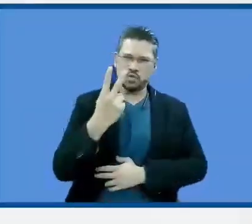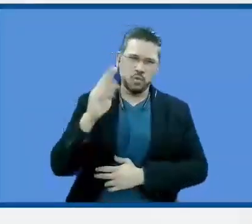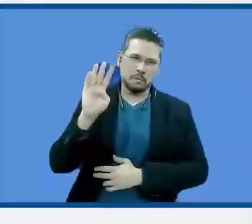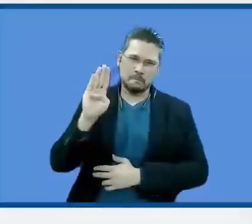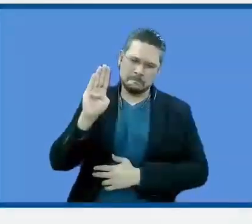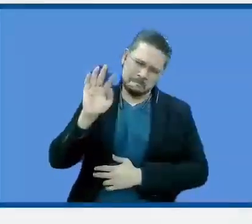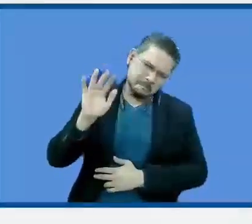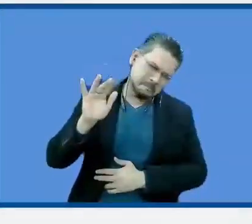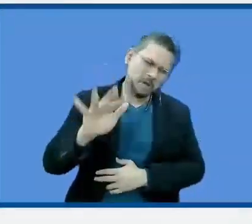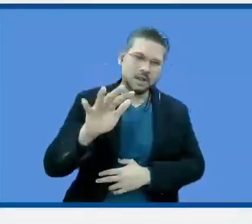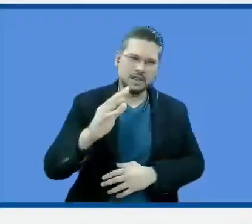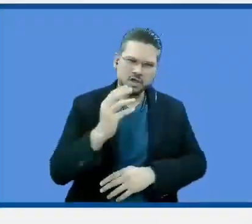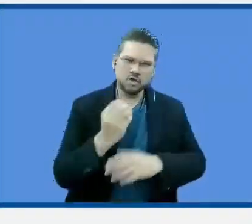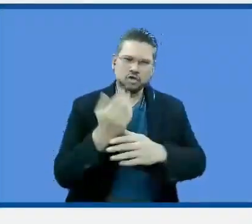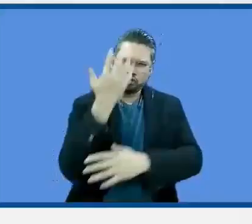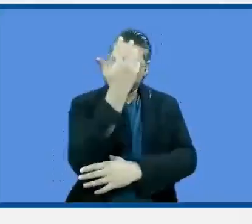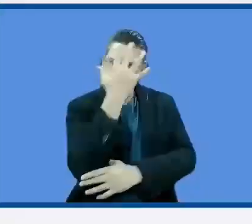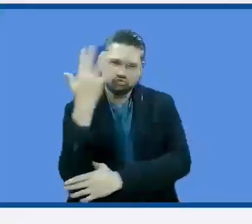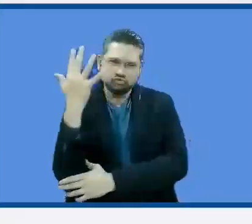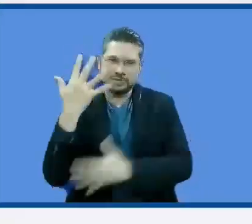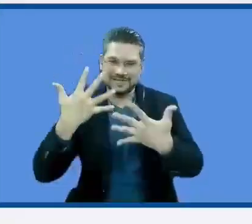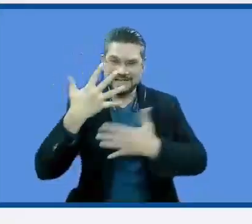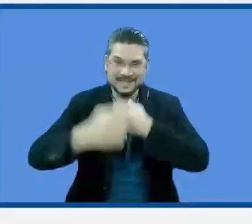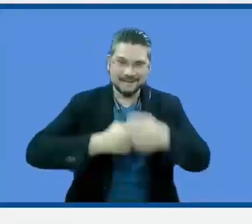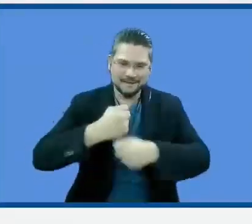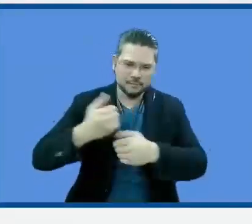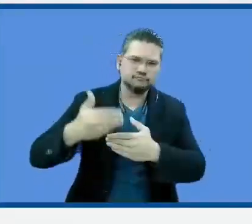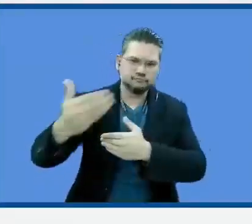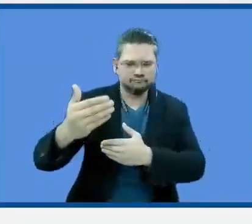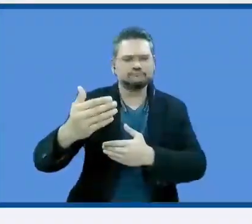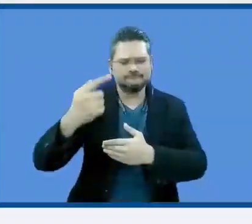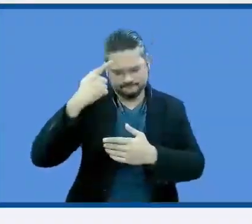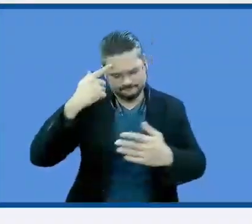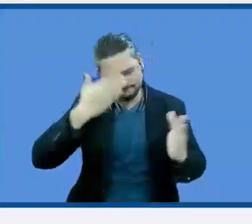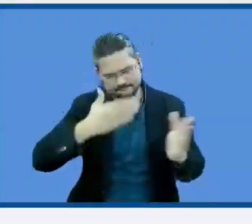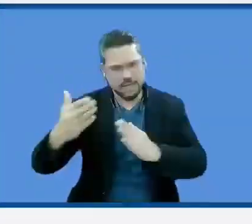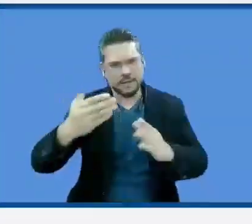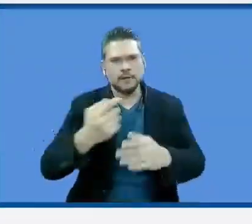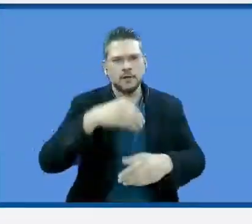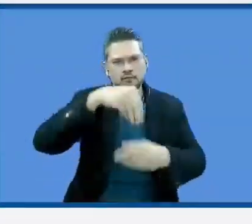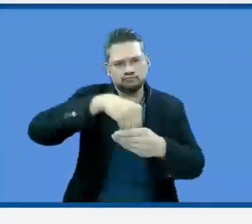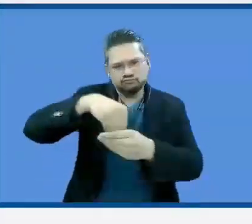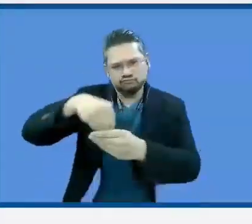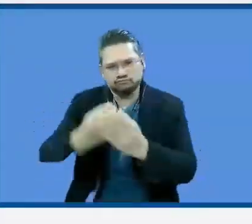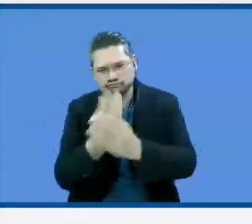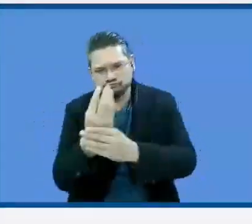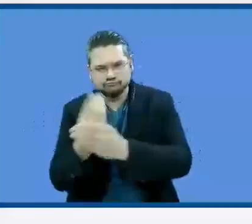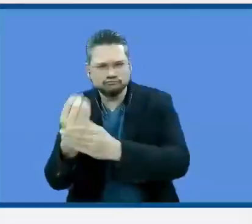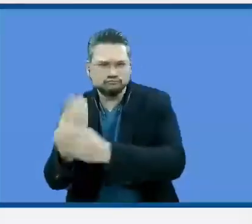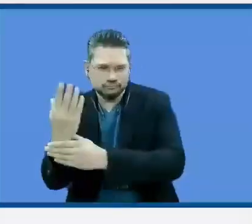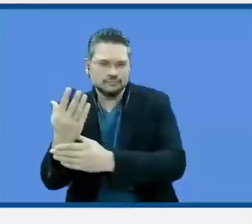conserve 30% of Canada's land and water by 2030. These seemingly